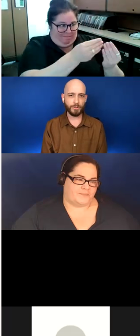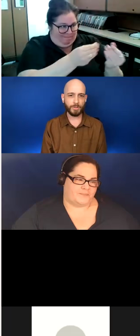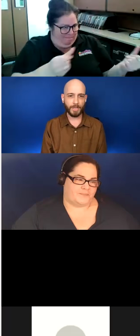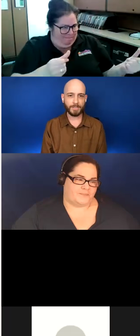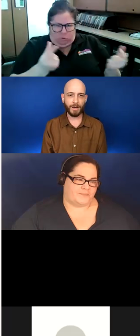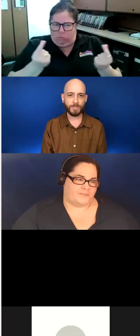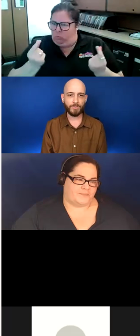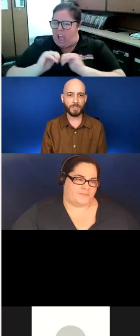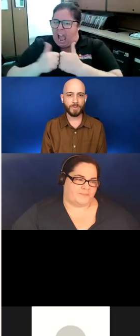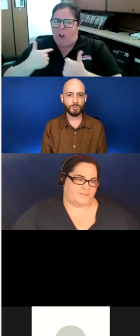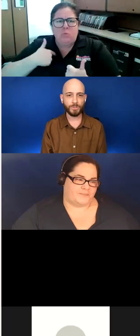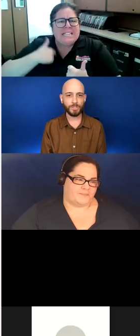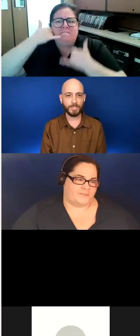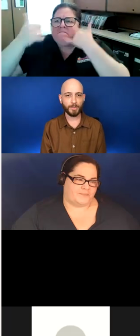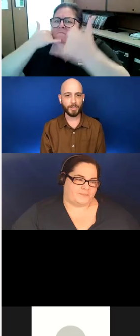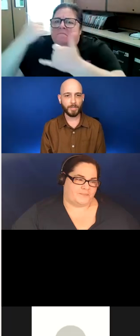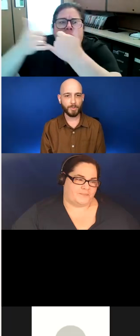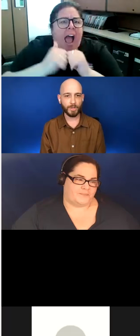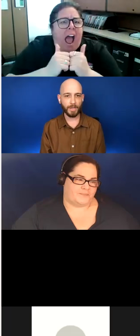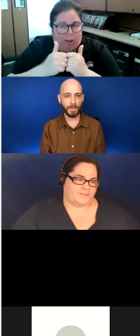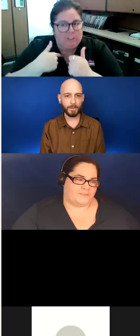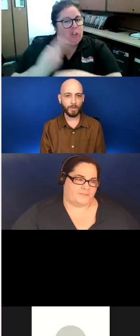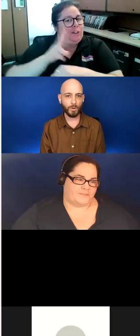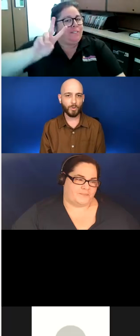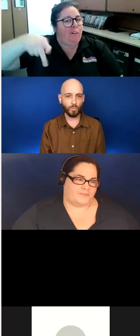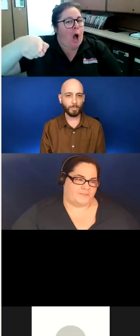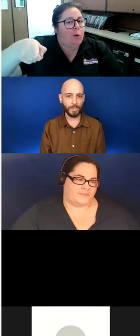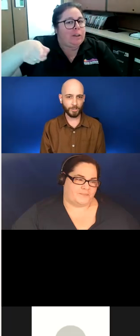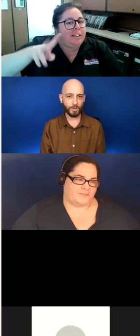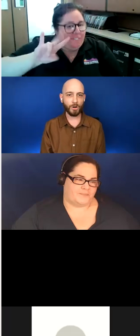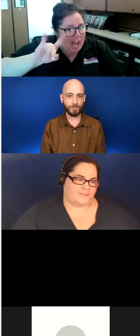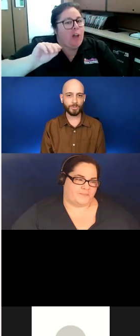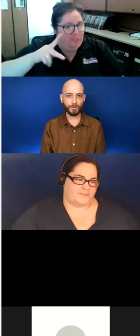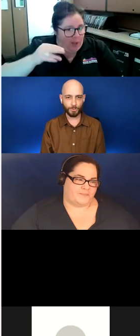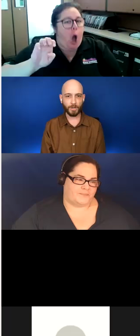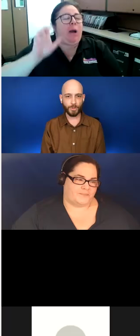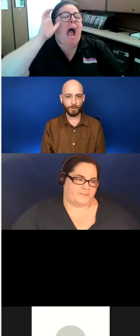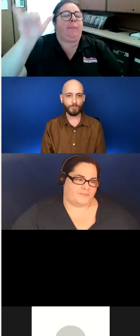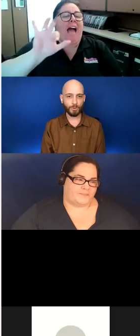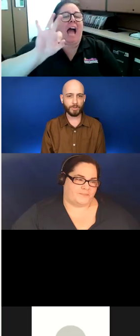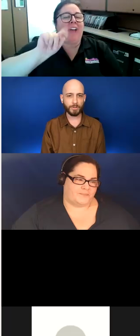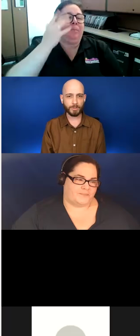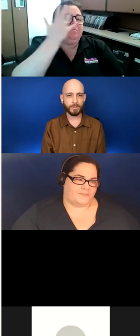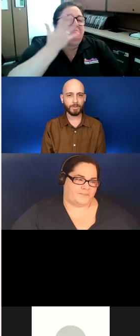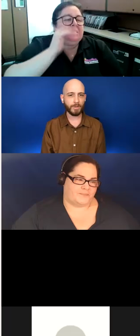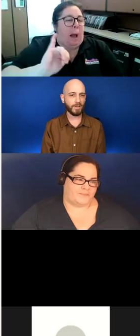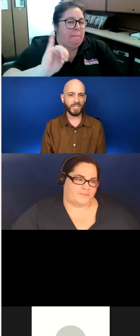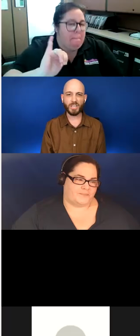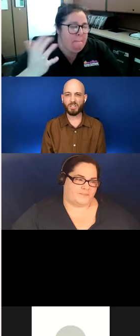Video phones, that's how deaf individuals typically communicate. We place our calls through a video